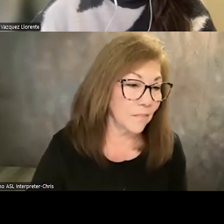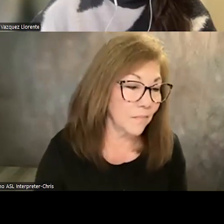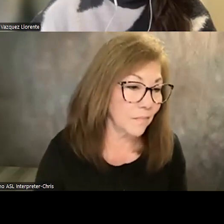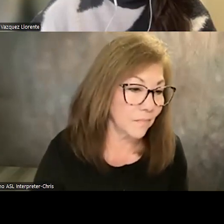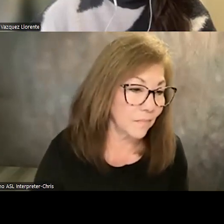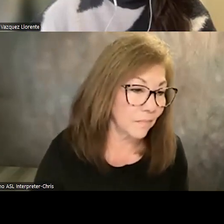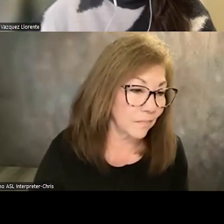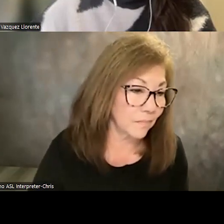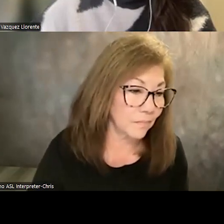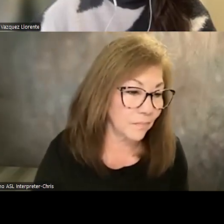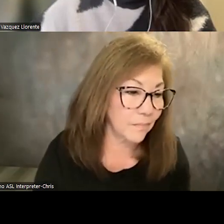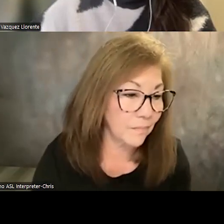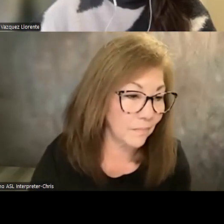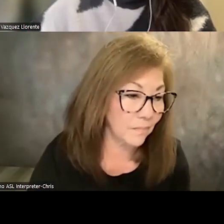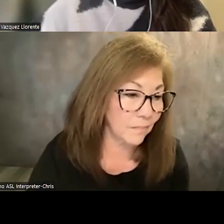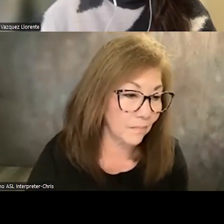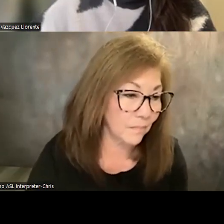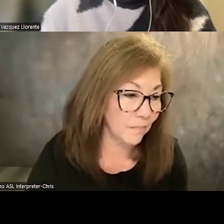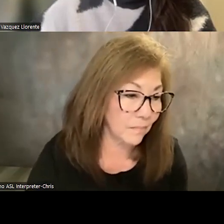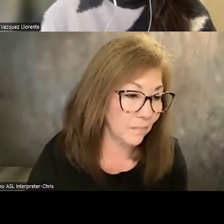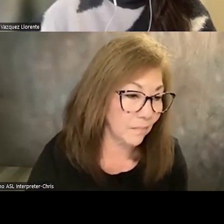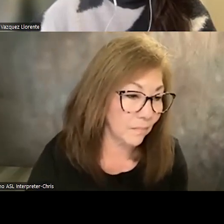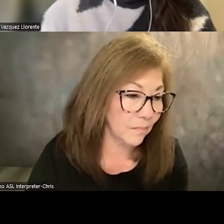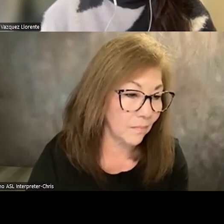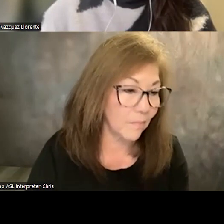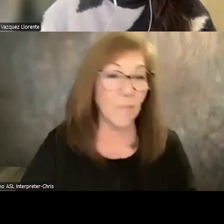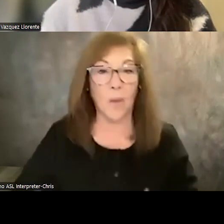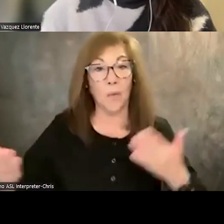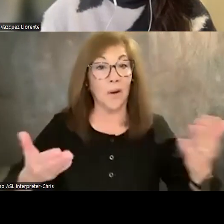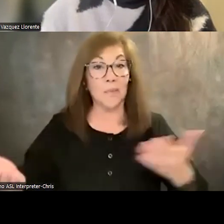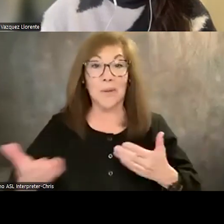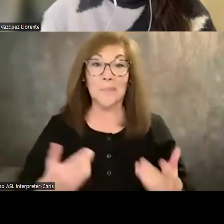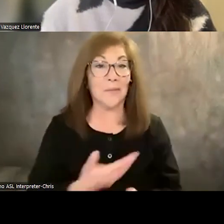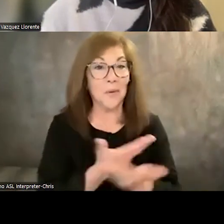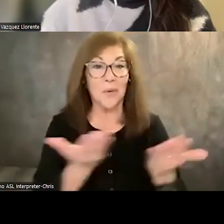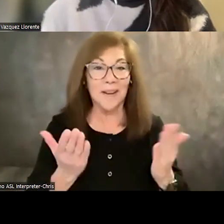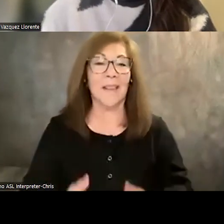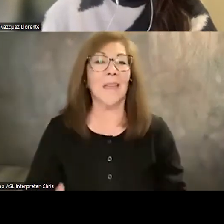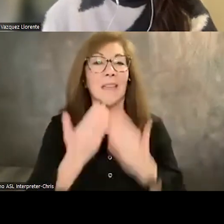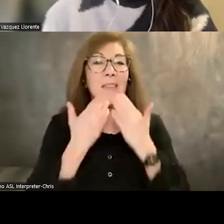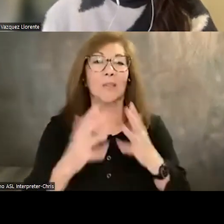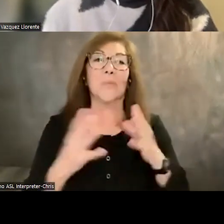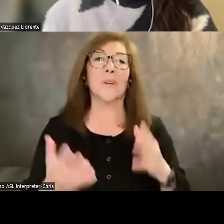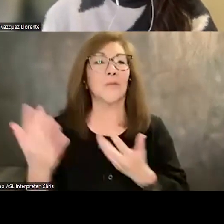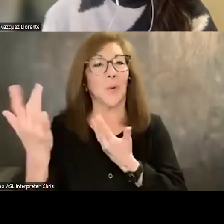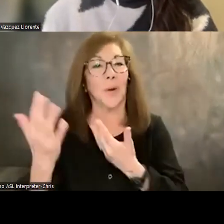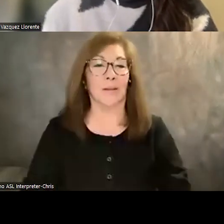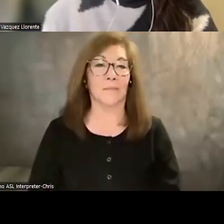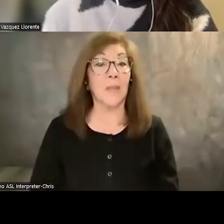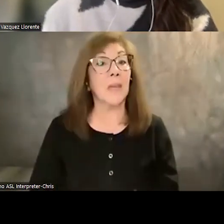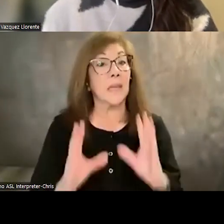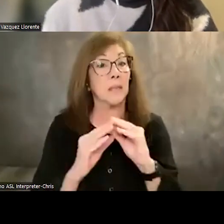Welcome, everyone. Welcome. Thank you so much for waiting. We are in a meeting format today,